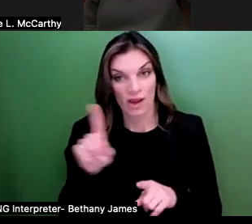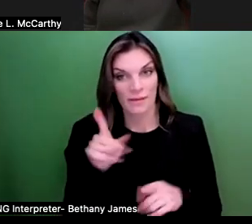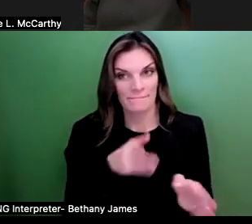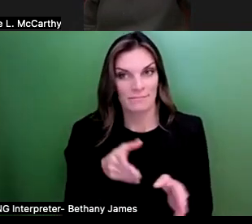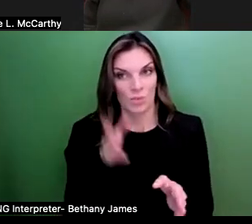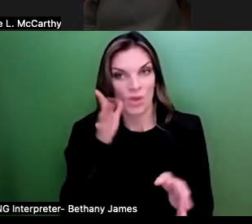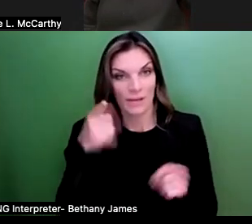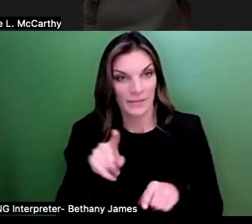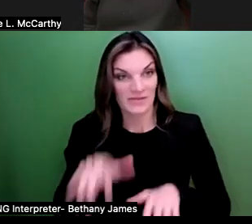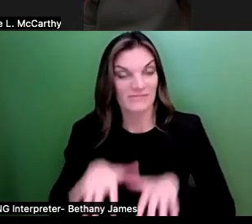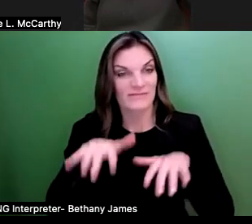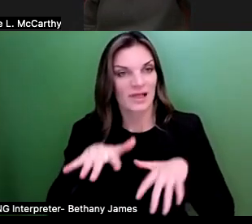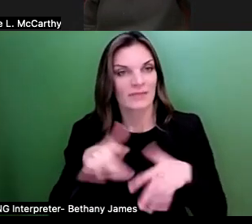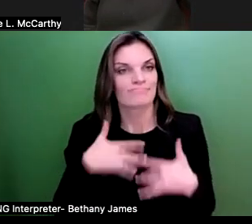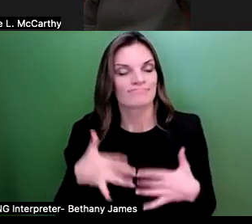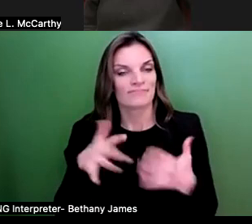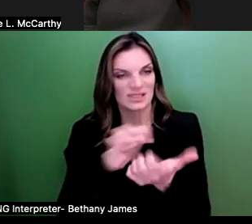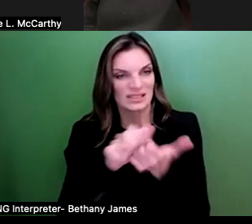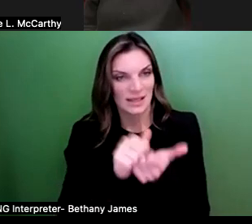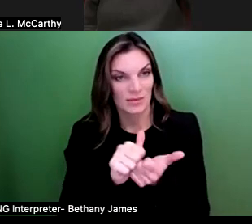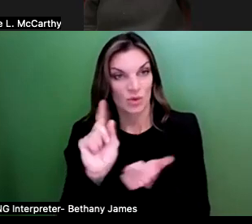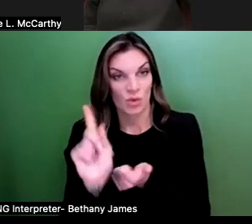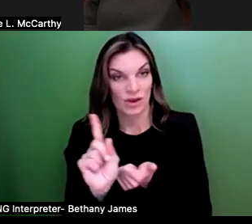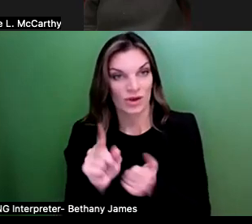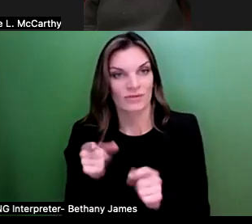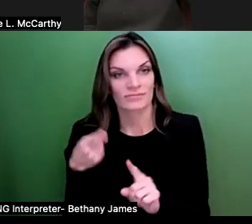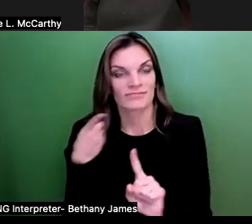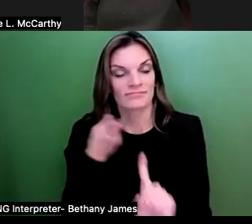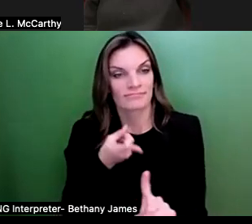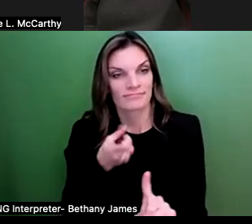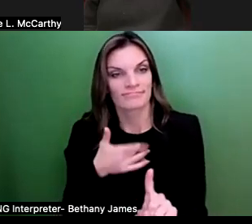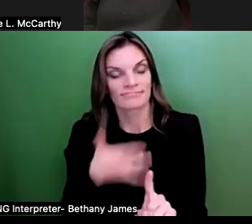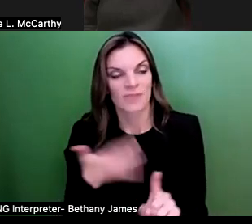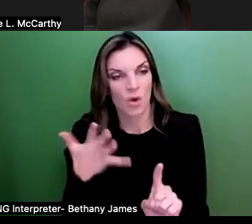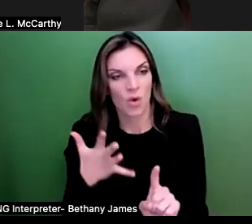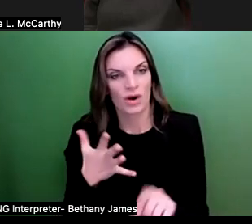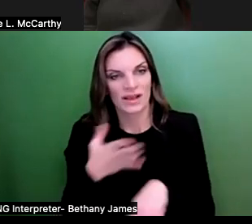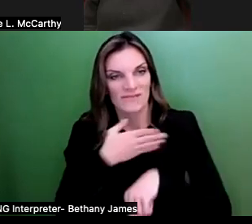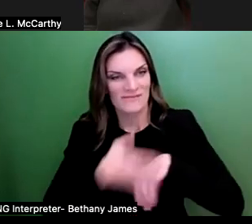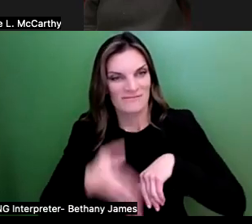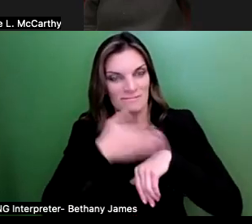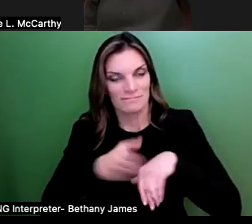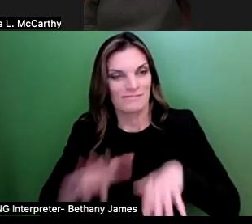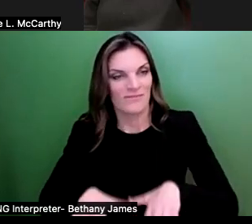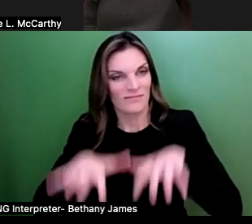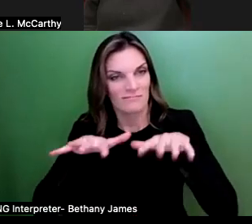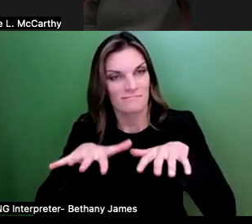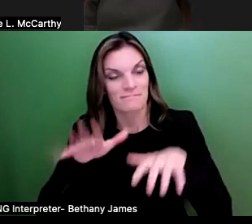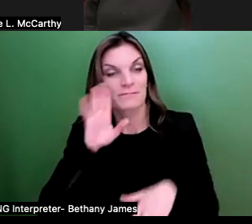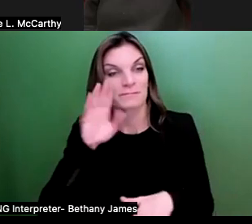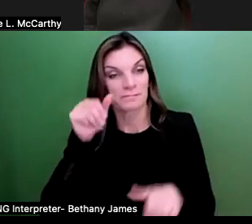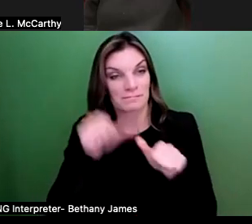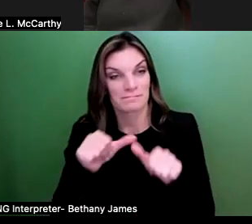of damage over time, are the areas that were filled in. And if you look at a map back from the